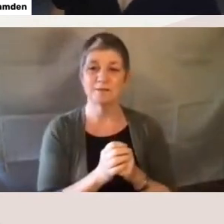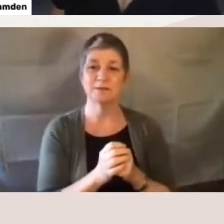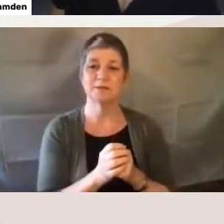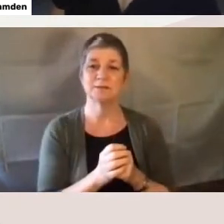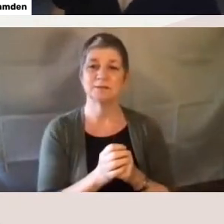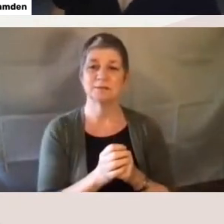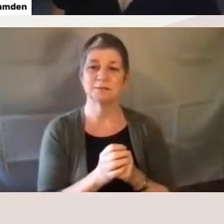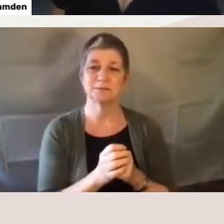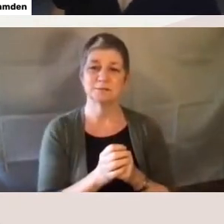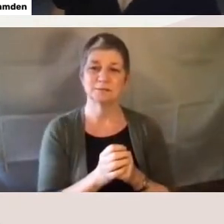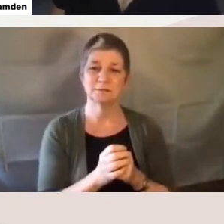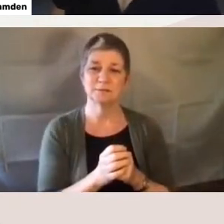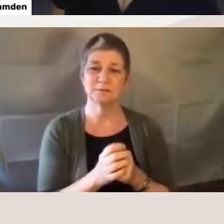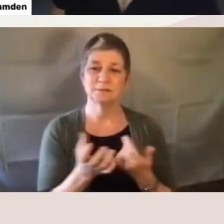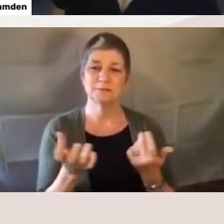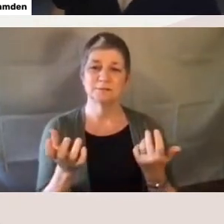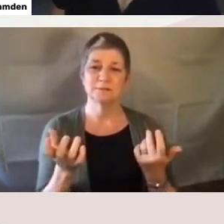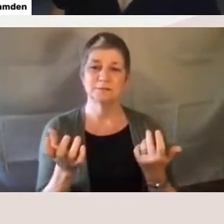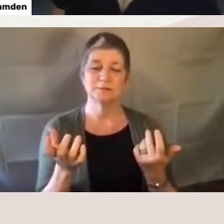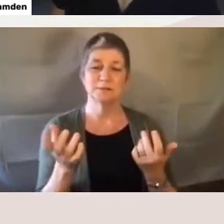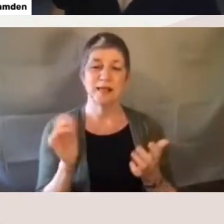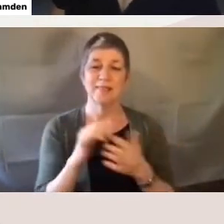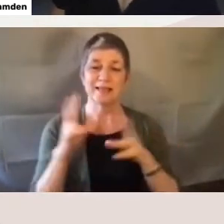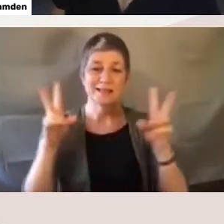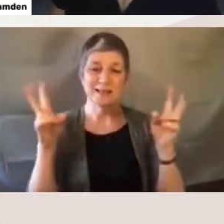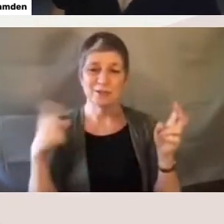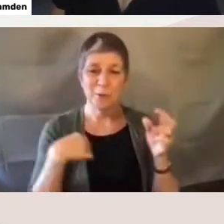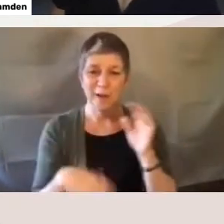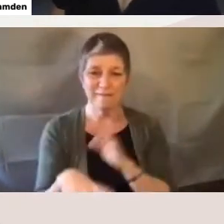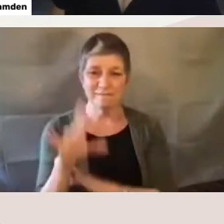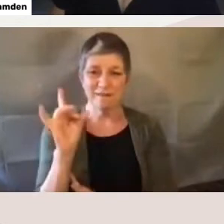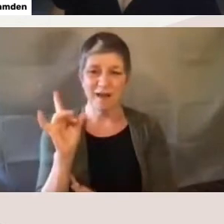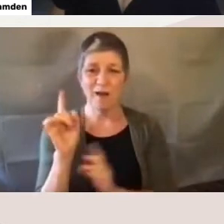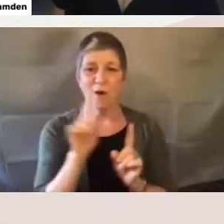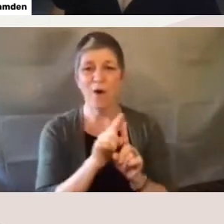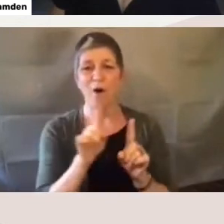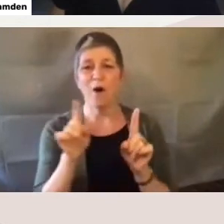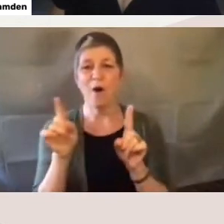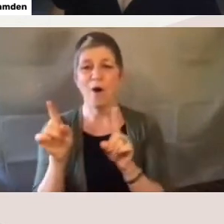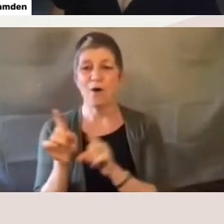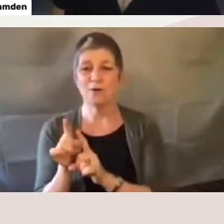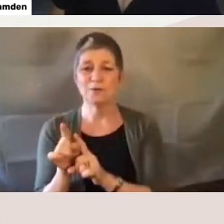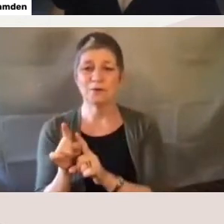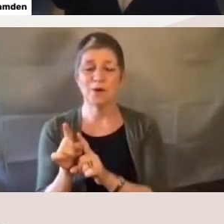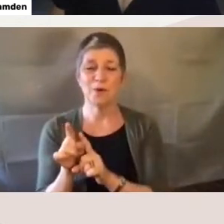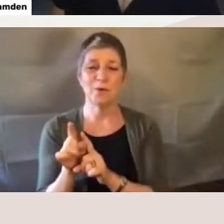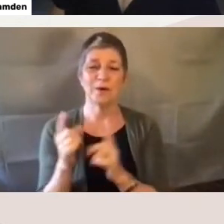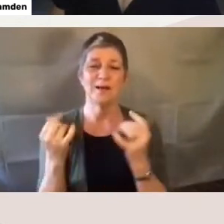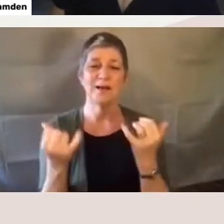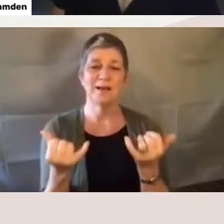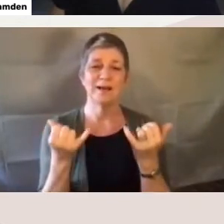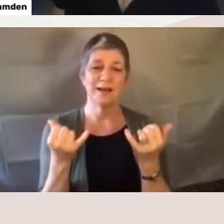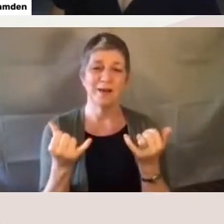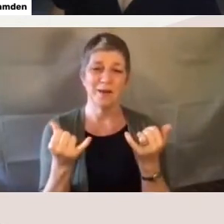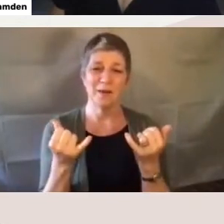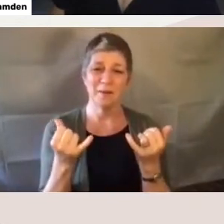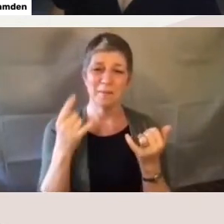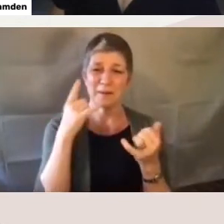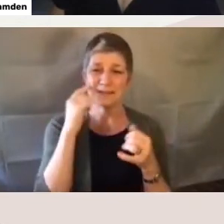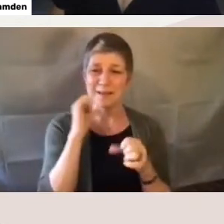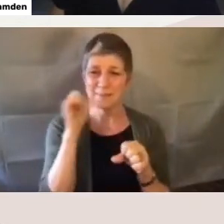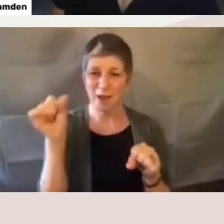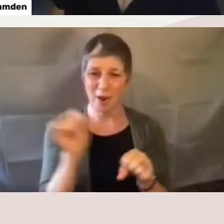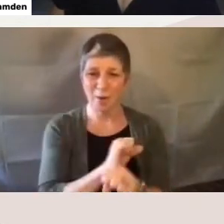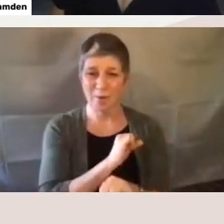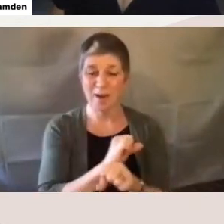Um, that's an issue that I find. Also, now since I'm not working, I have the time